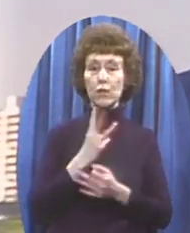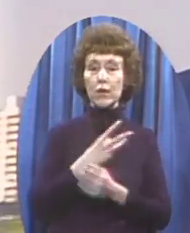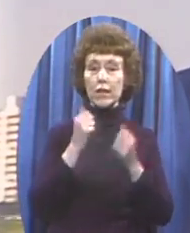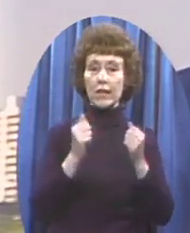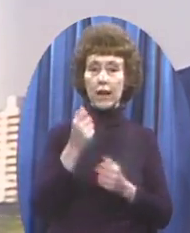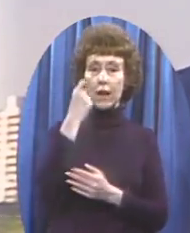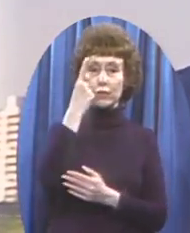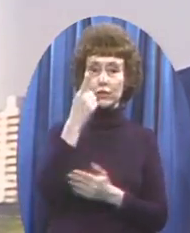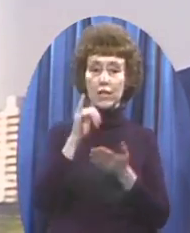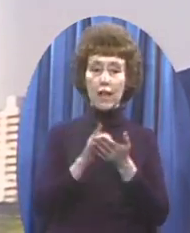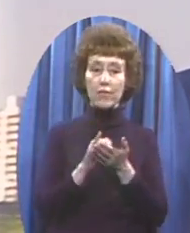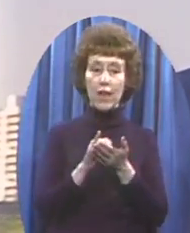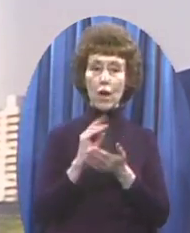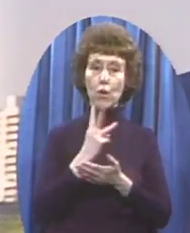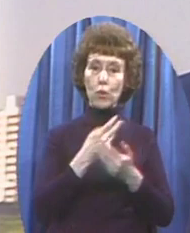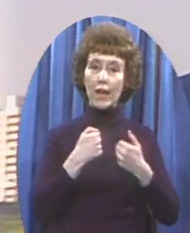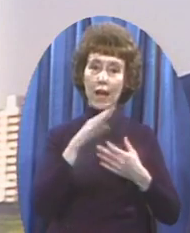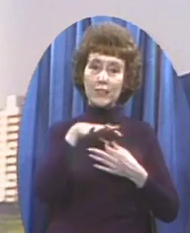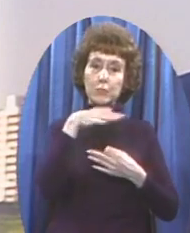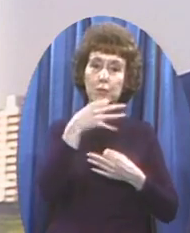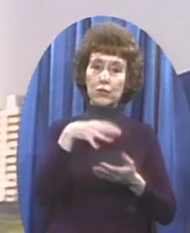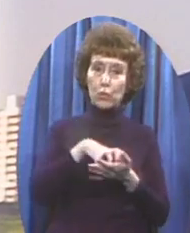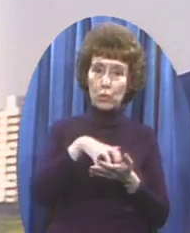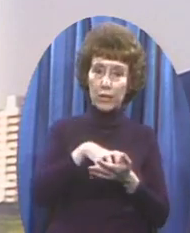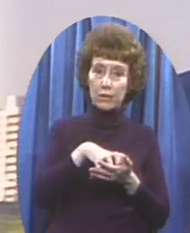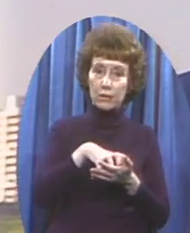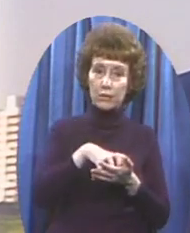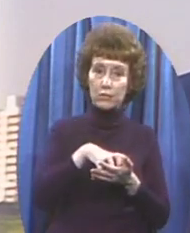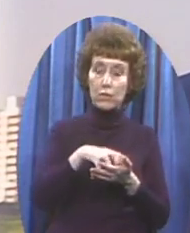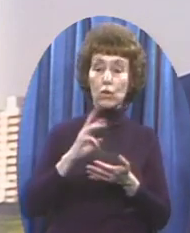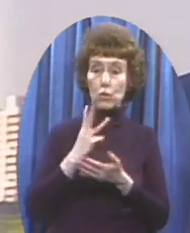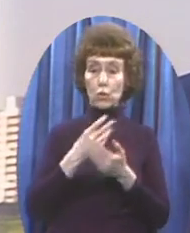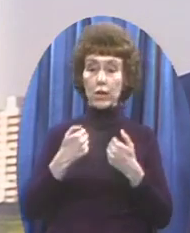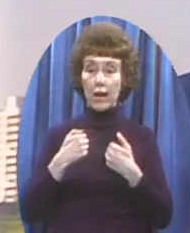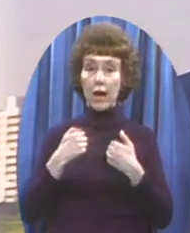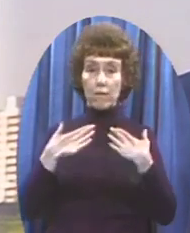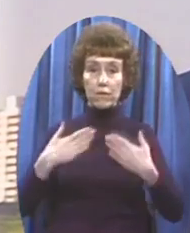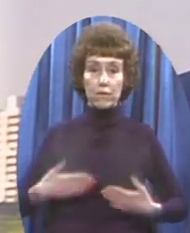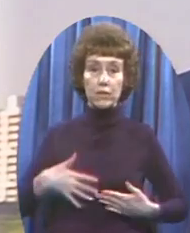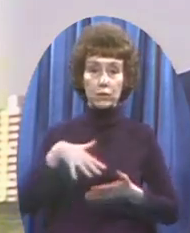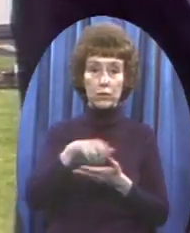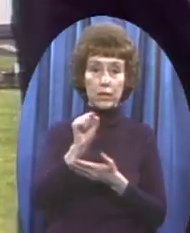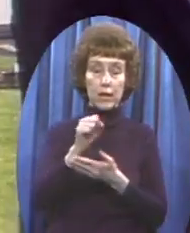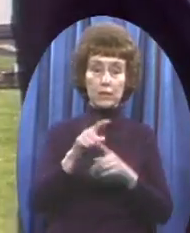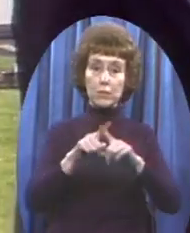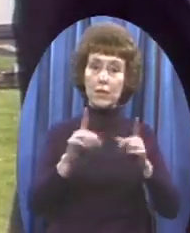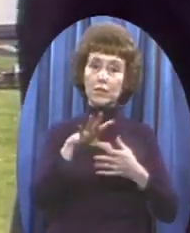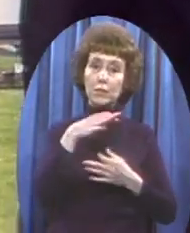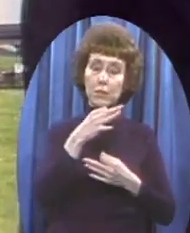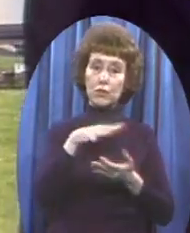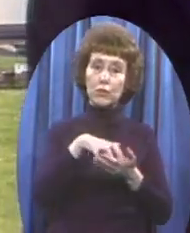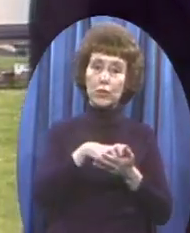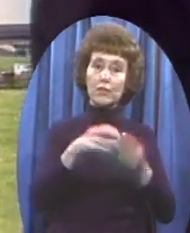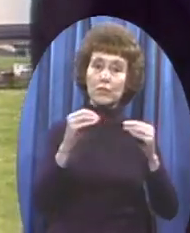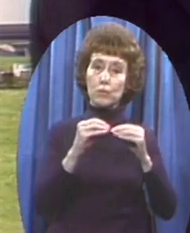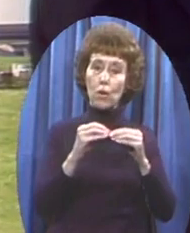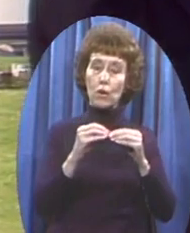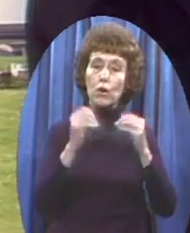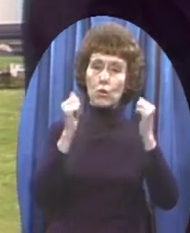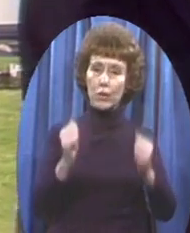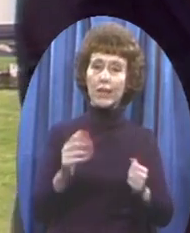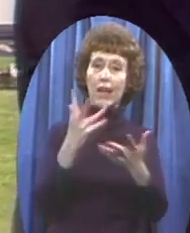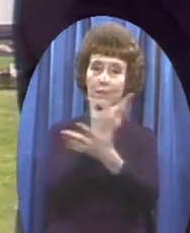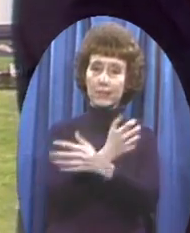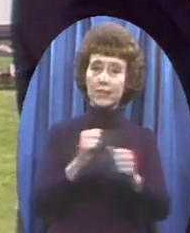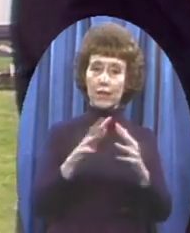it's spiritual weakness, not physical weakness, although we have both, we can save this country. Admiral, if you